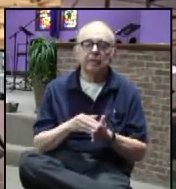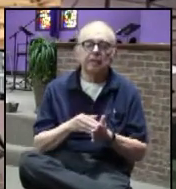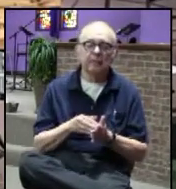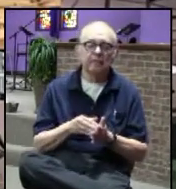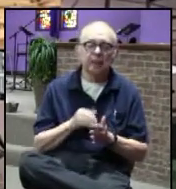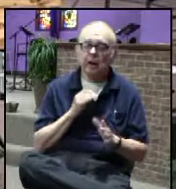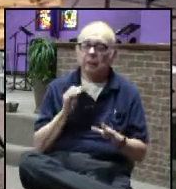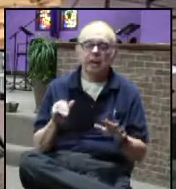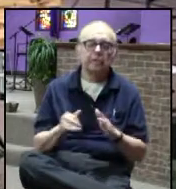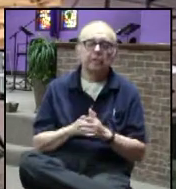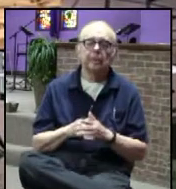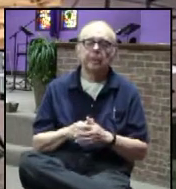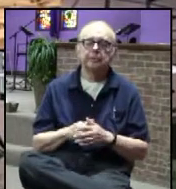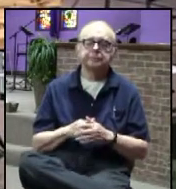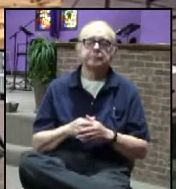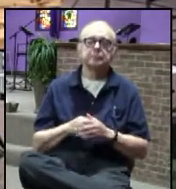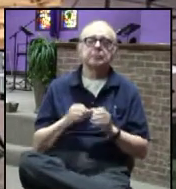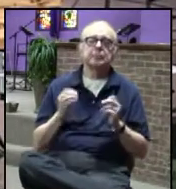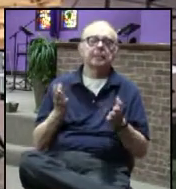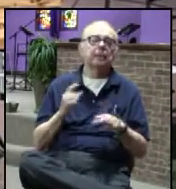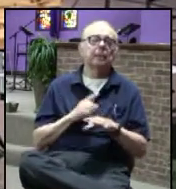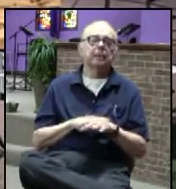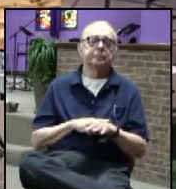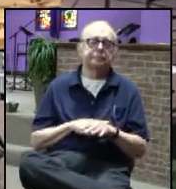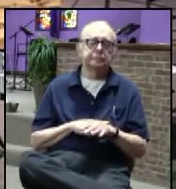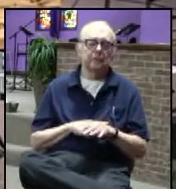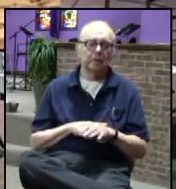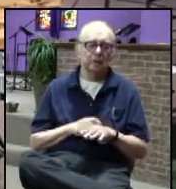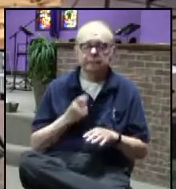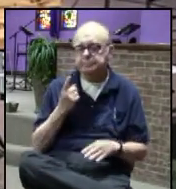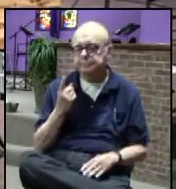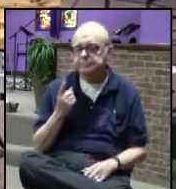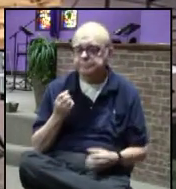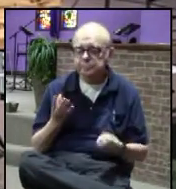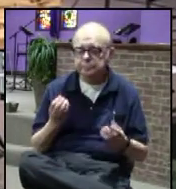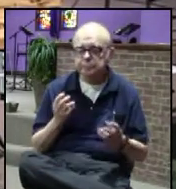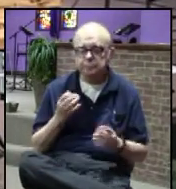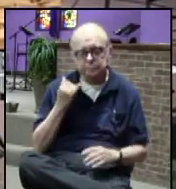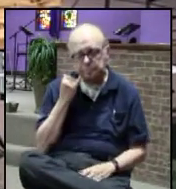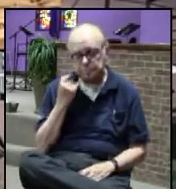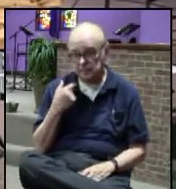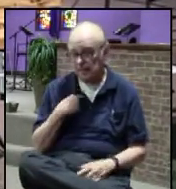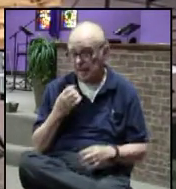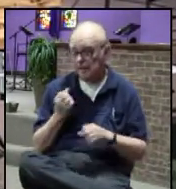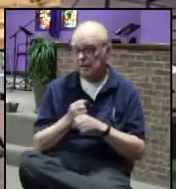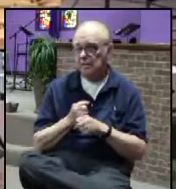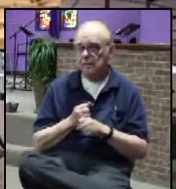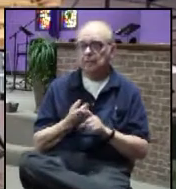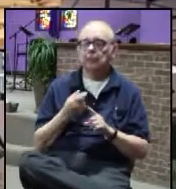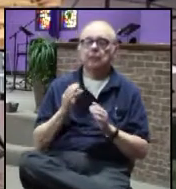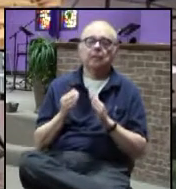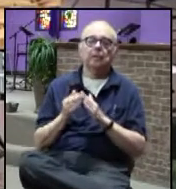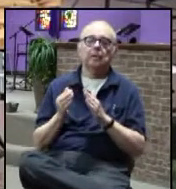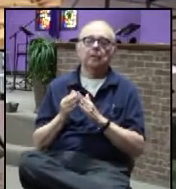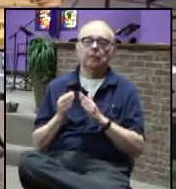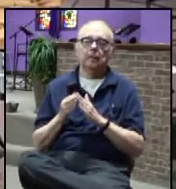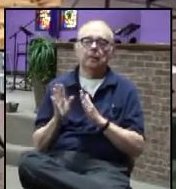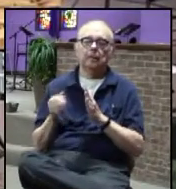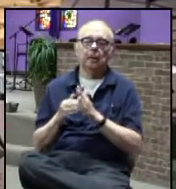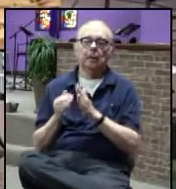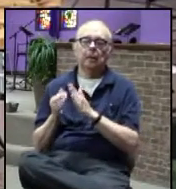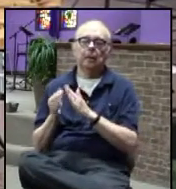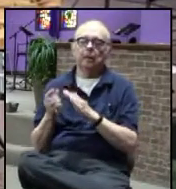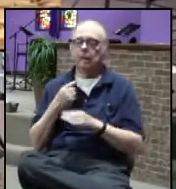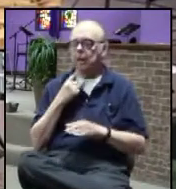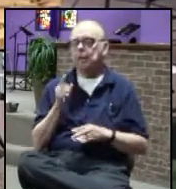Not doing it. And so many times, you don't understand how many phone calls I get from the community of Middletown